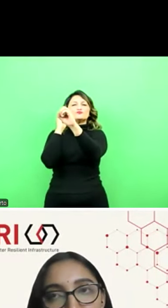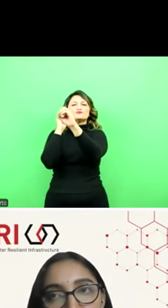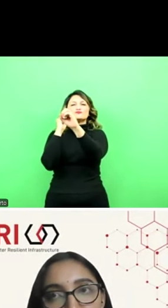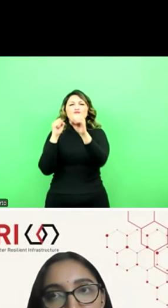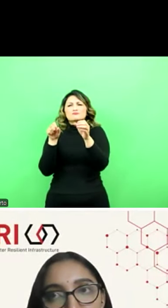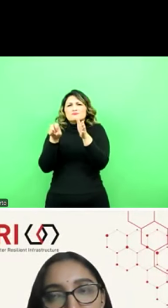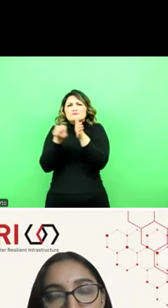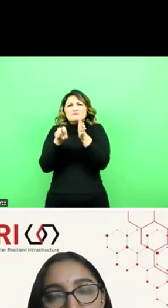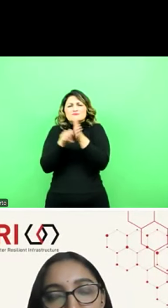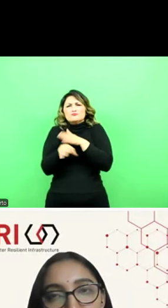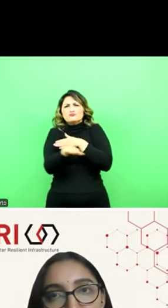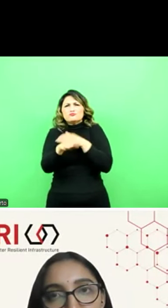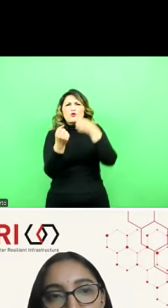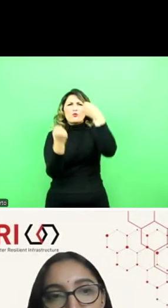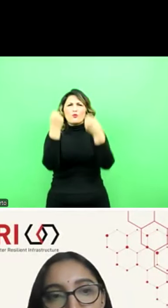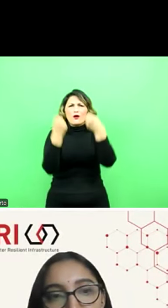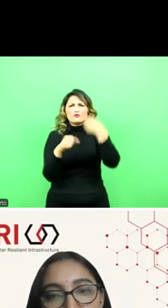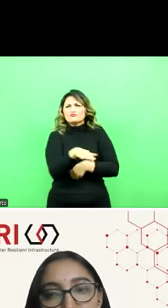disability. So if you go to next slide.